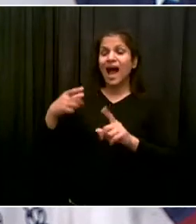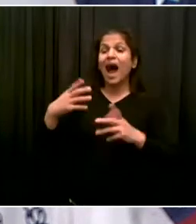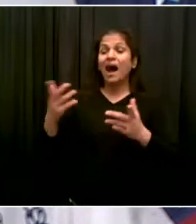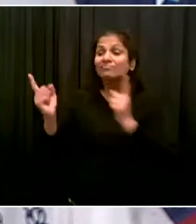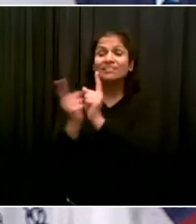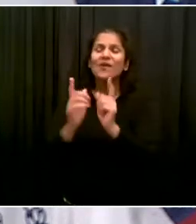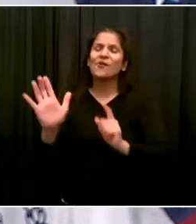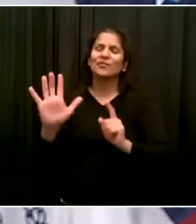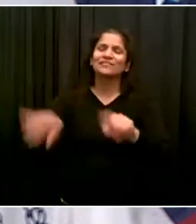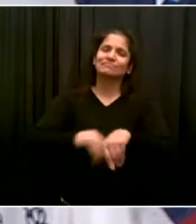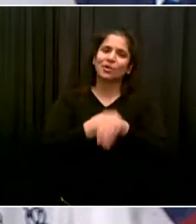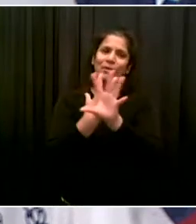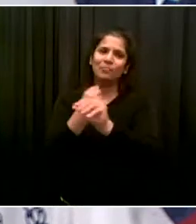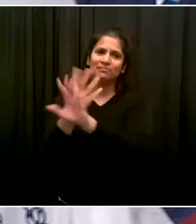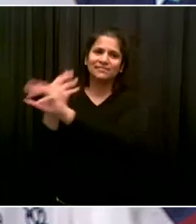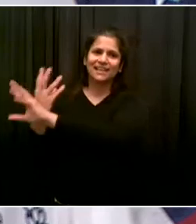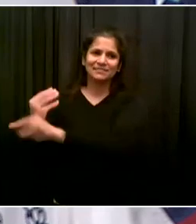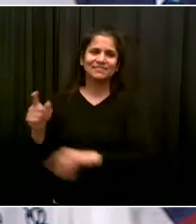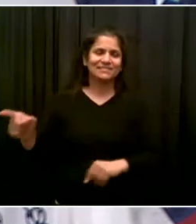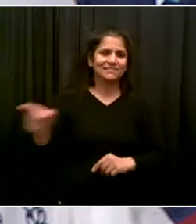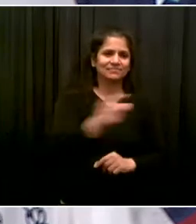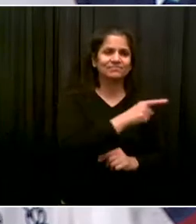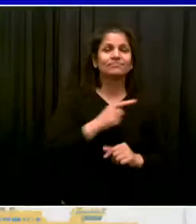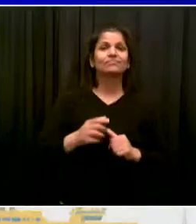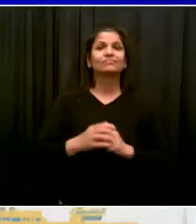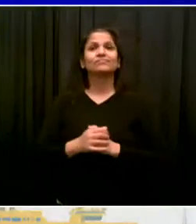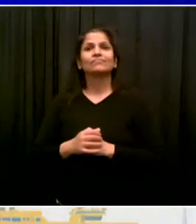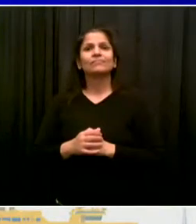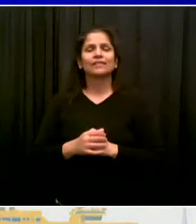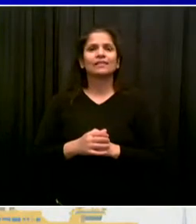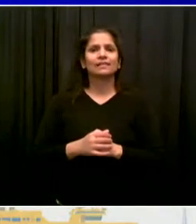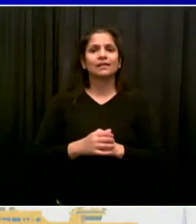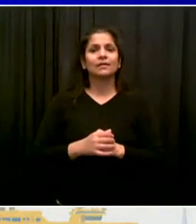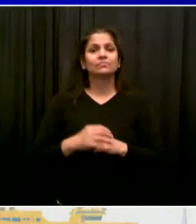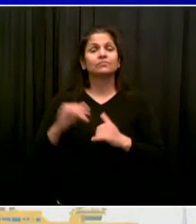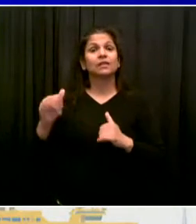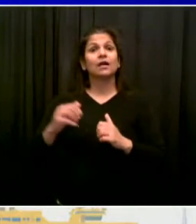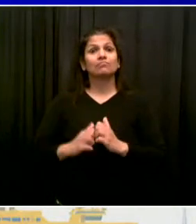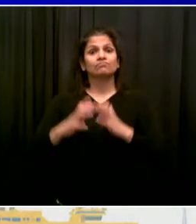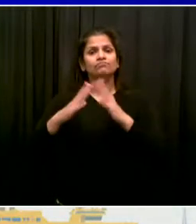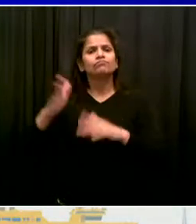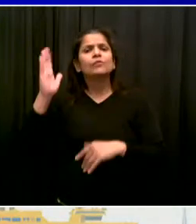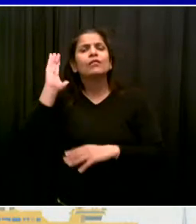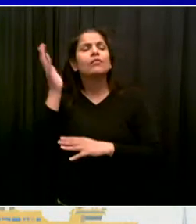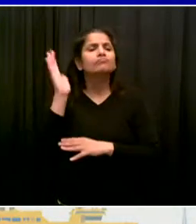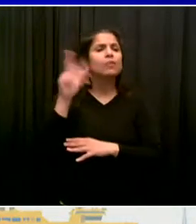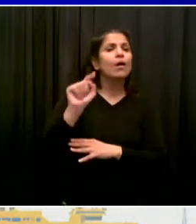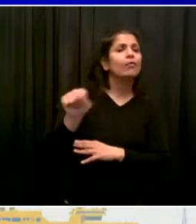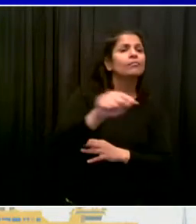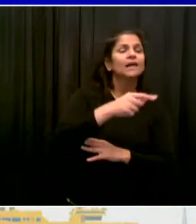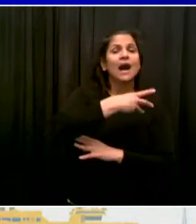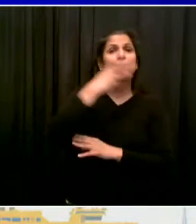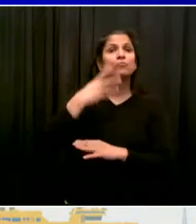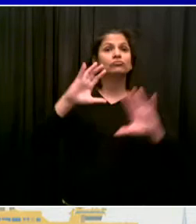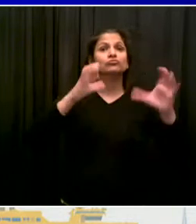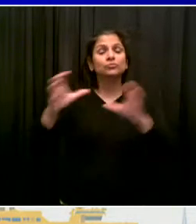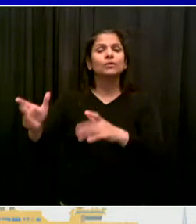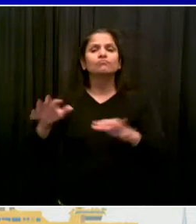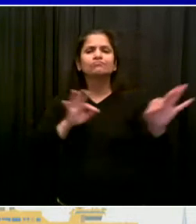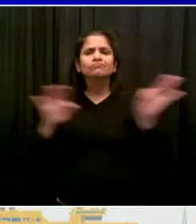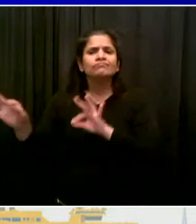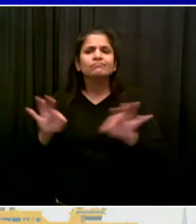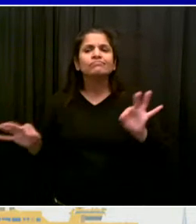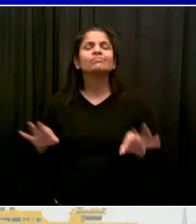launched yesterday a great special effort, commissioned illustration, Immigrants Are